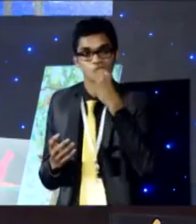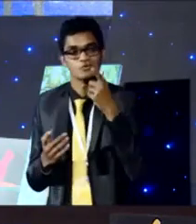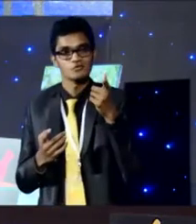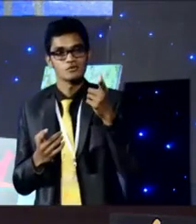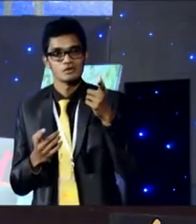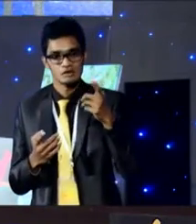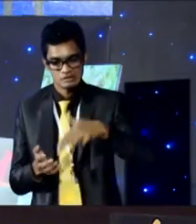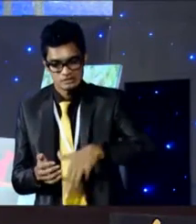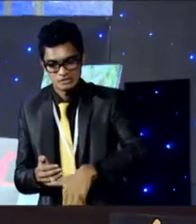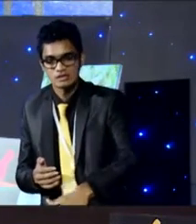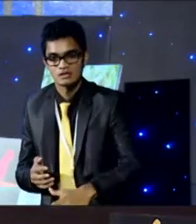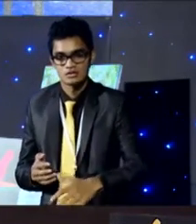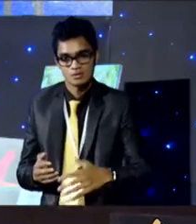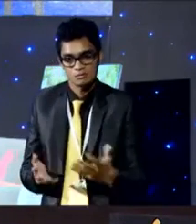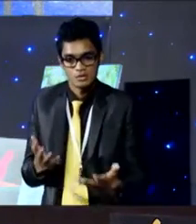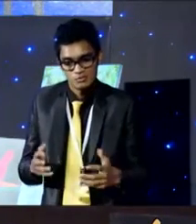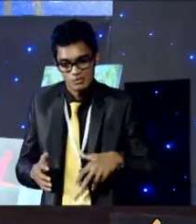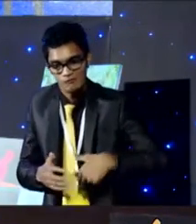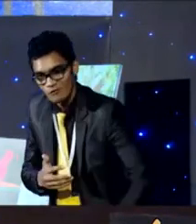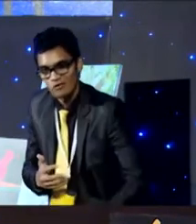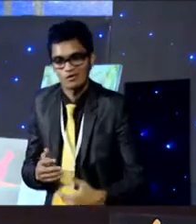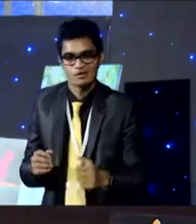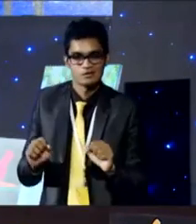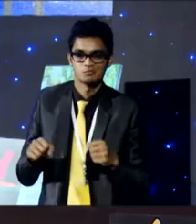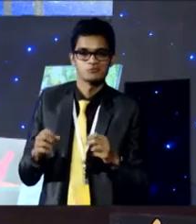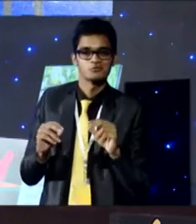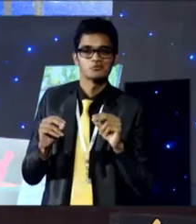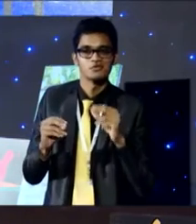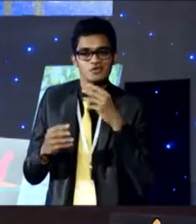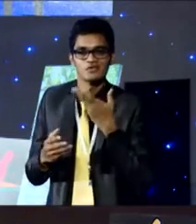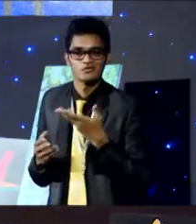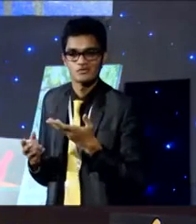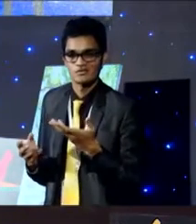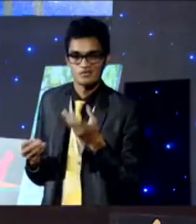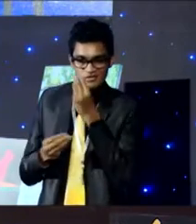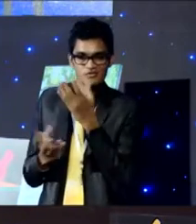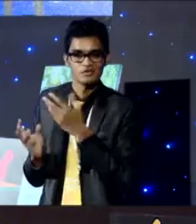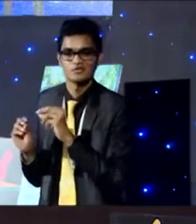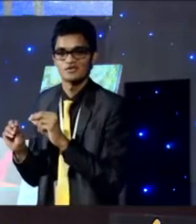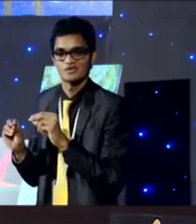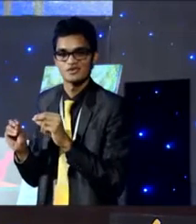probably fall. What I'm trying to demonstrate, that society in large,